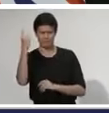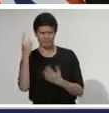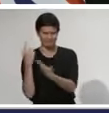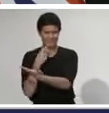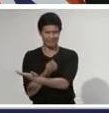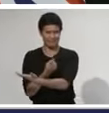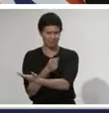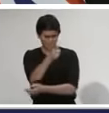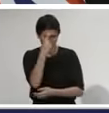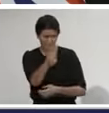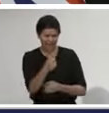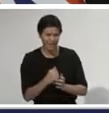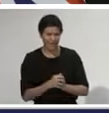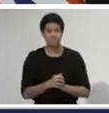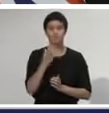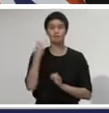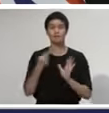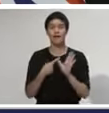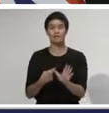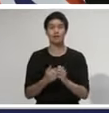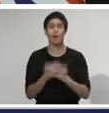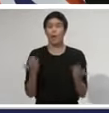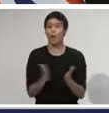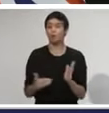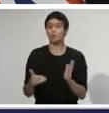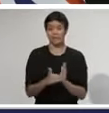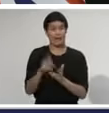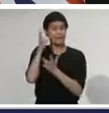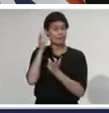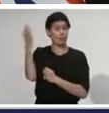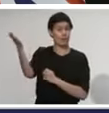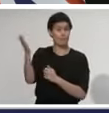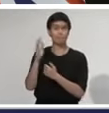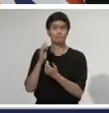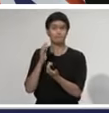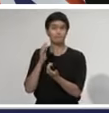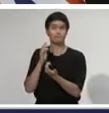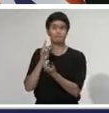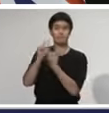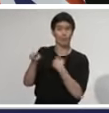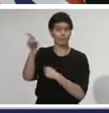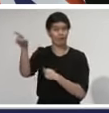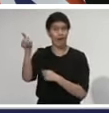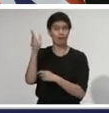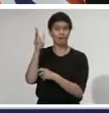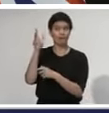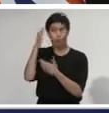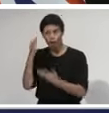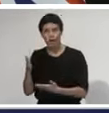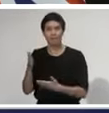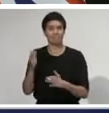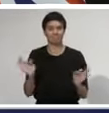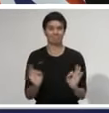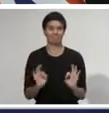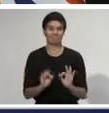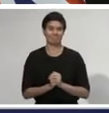Obviously, here in New Zealand, we haven't seen that picked up, responded to, acted on in any way, and that's what we're, of course, here to